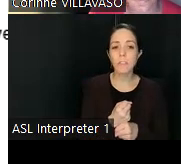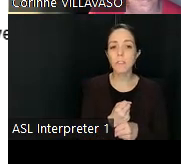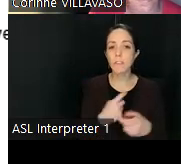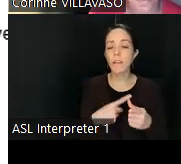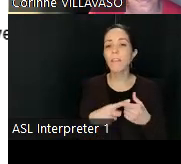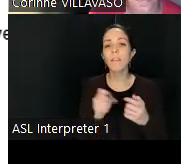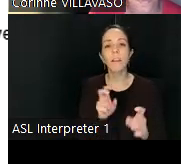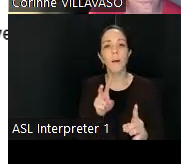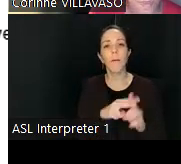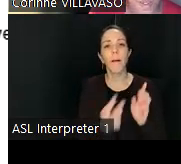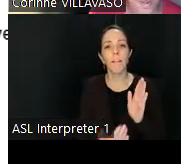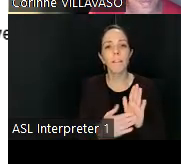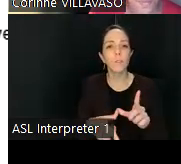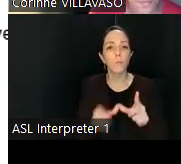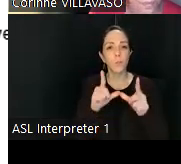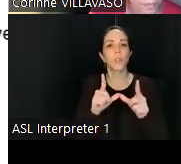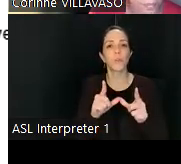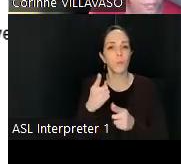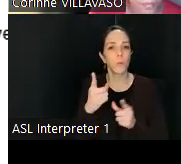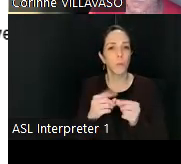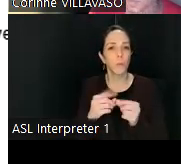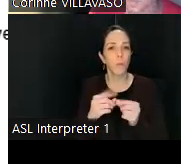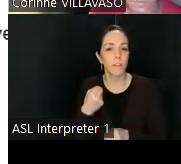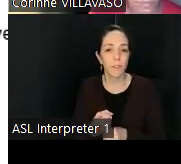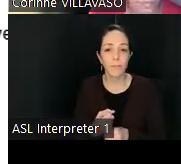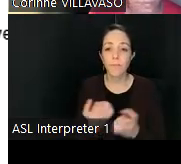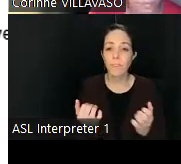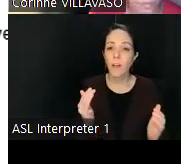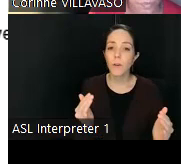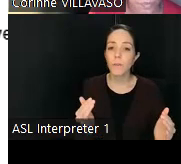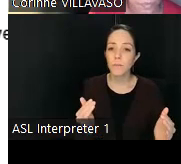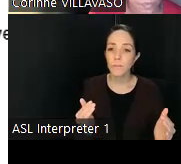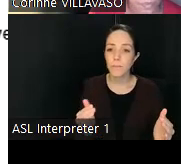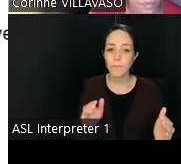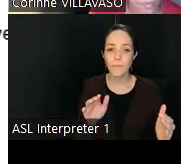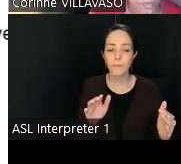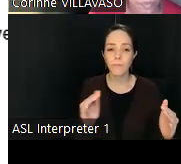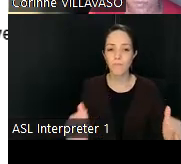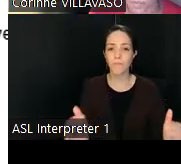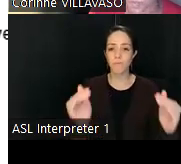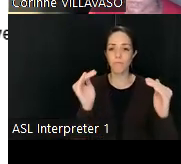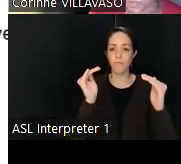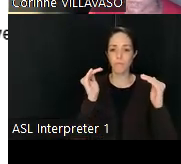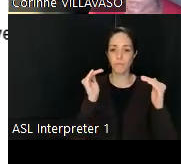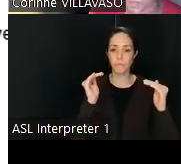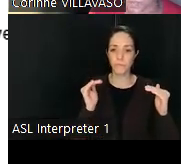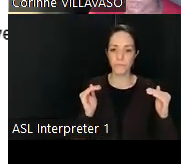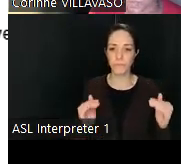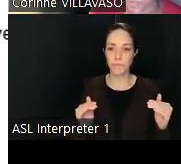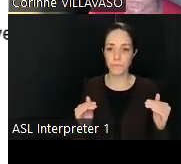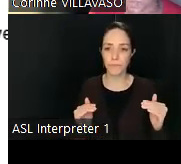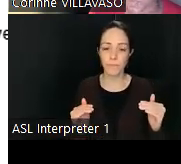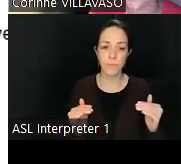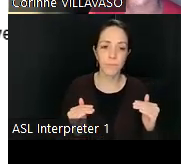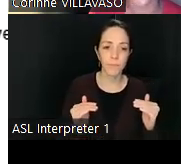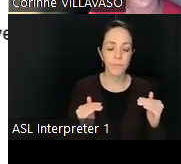too. I think we're gonna make a jump from this subsection so we can get everything I kind of read before next week's